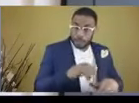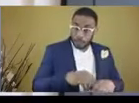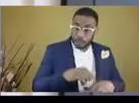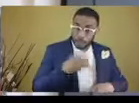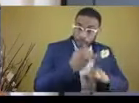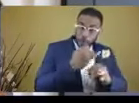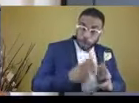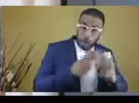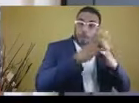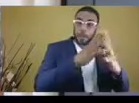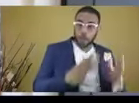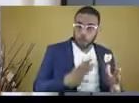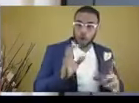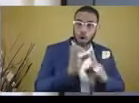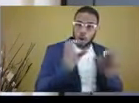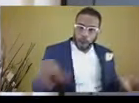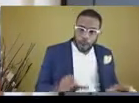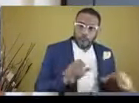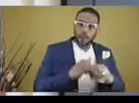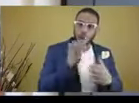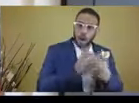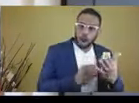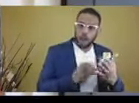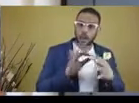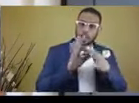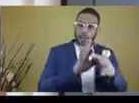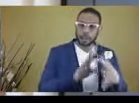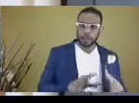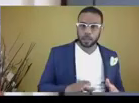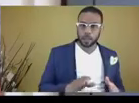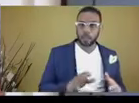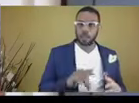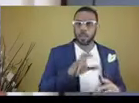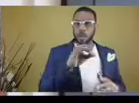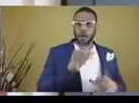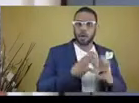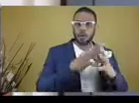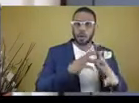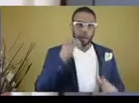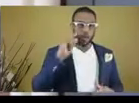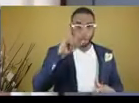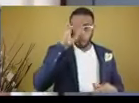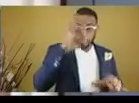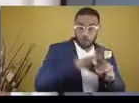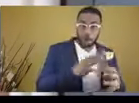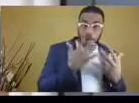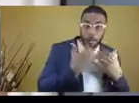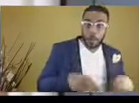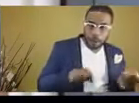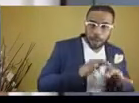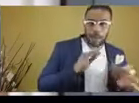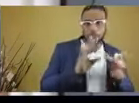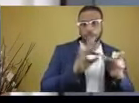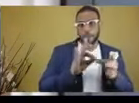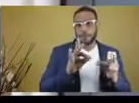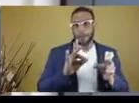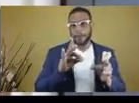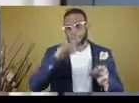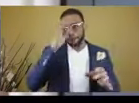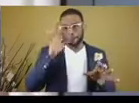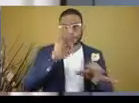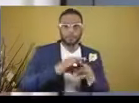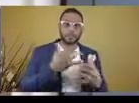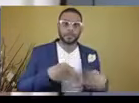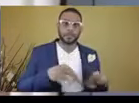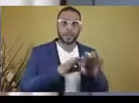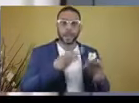builder, cultural activist and artist and connector. She is the co-founder of Black Voters Matter, as I said, Black Voters Matter Fund